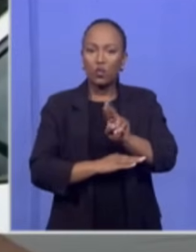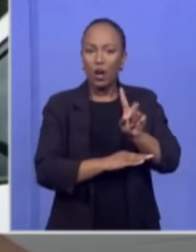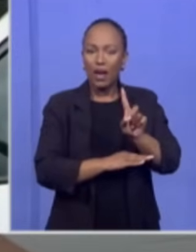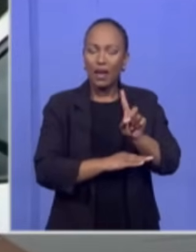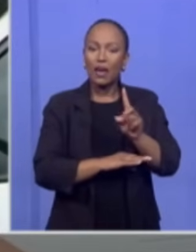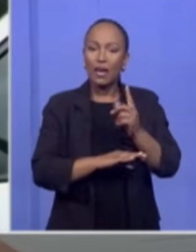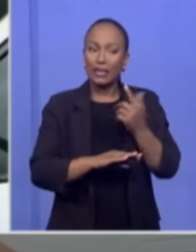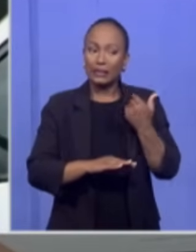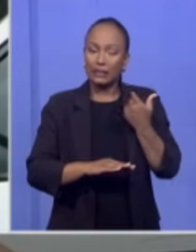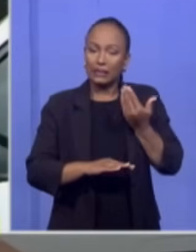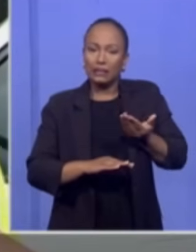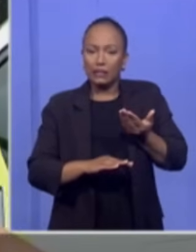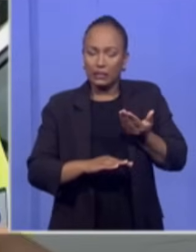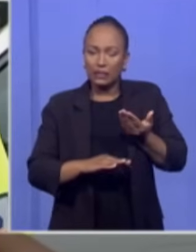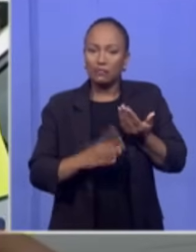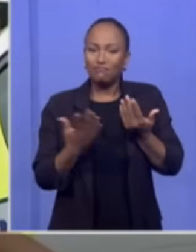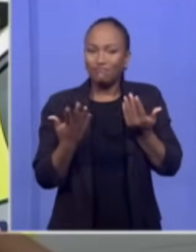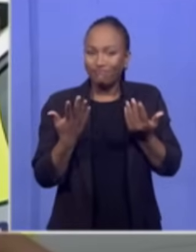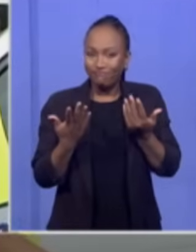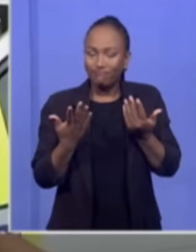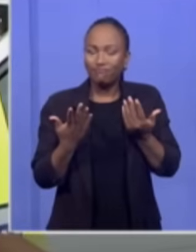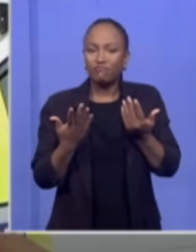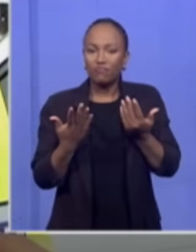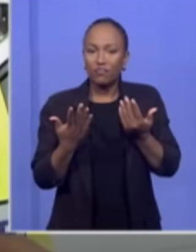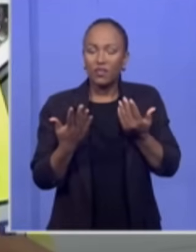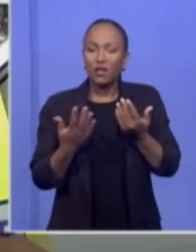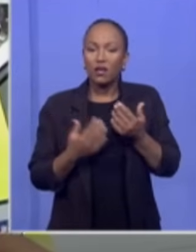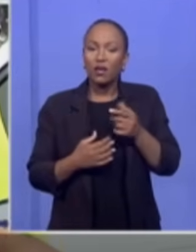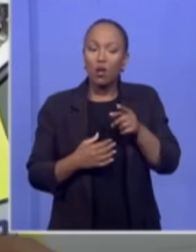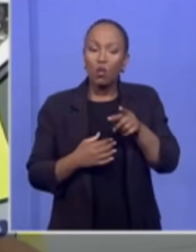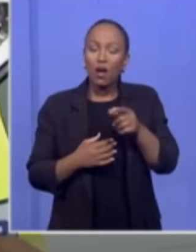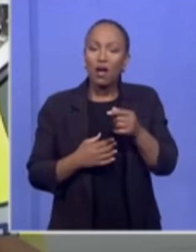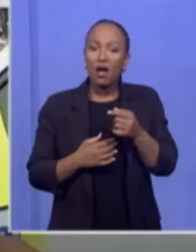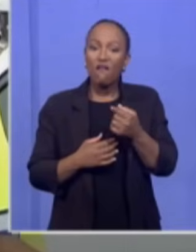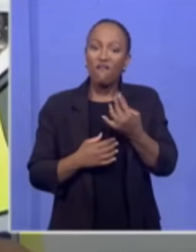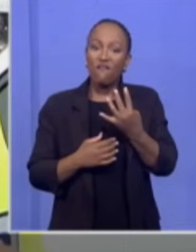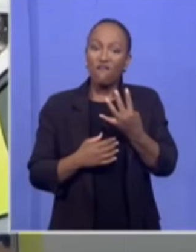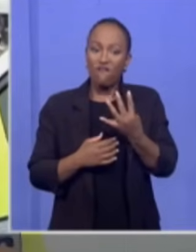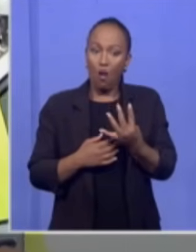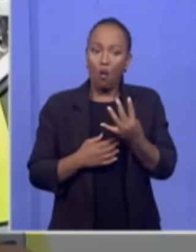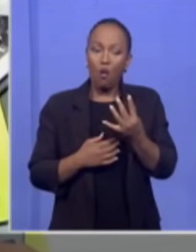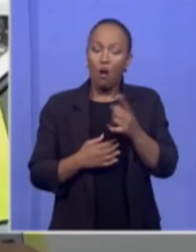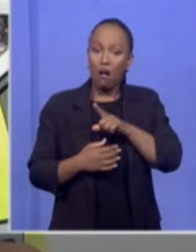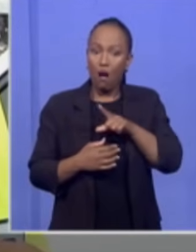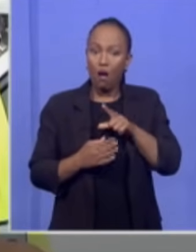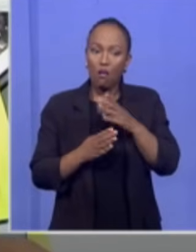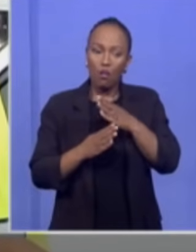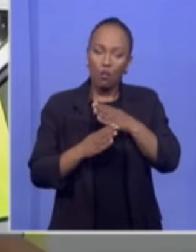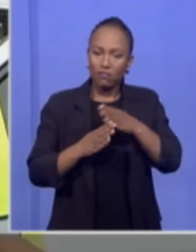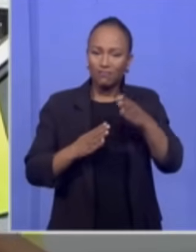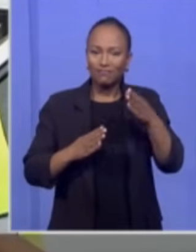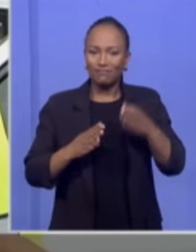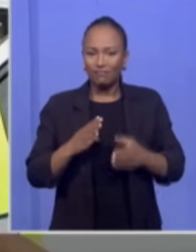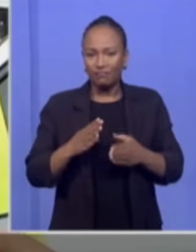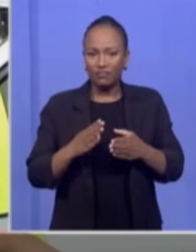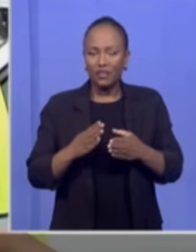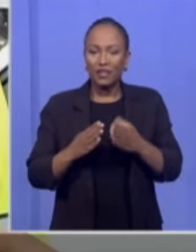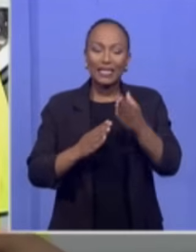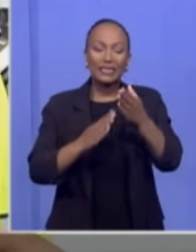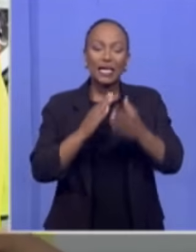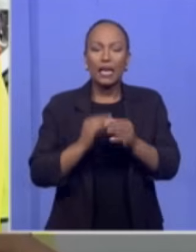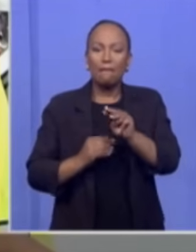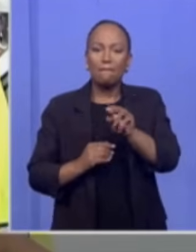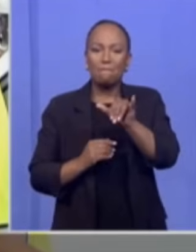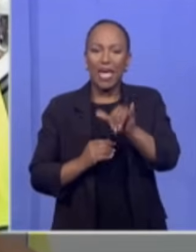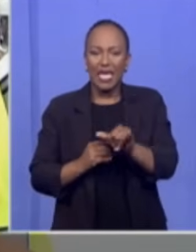we are saddled with some 3-4 long weekends up until the May Day.